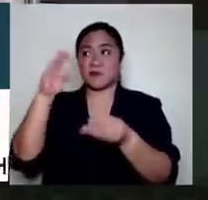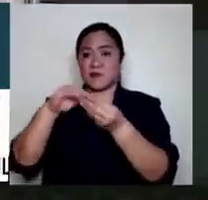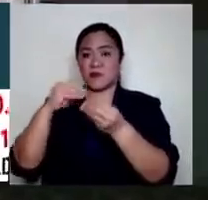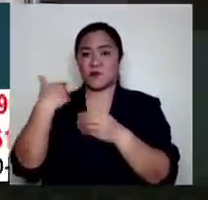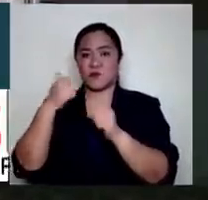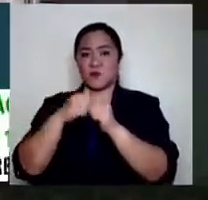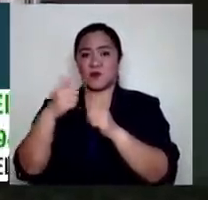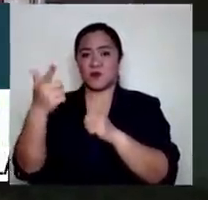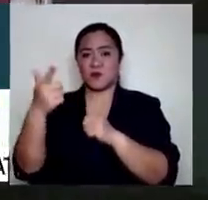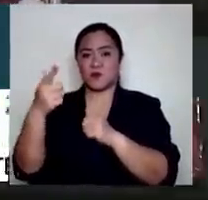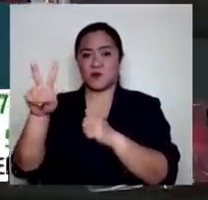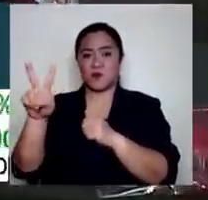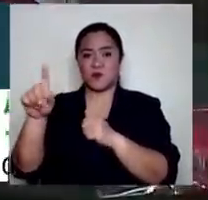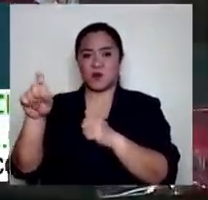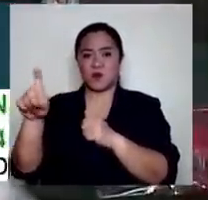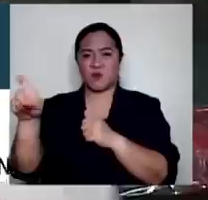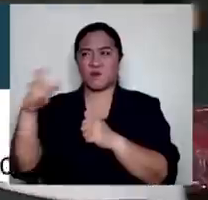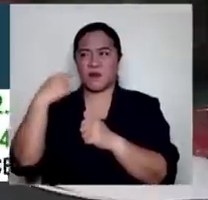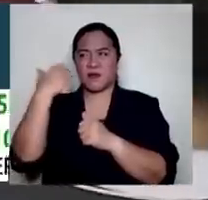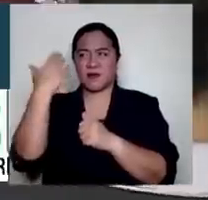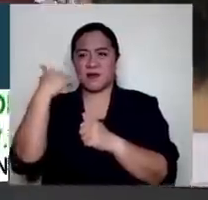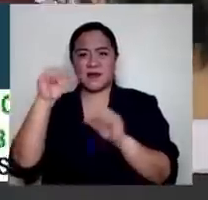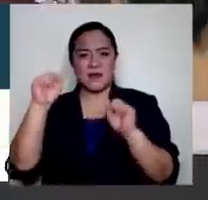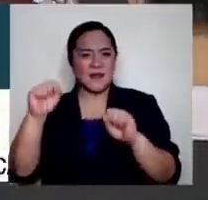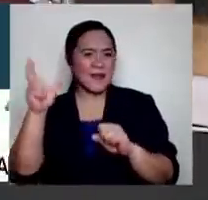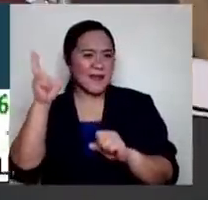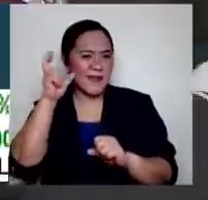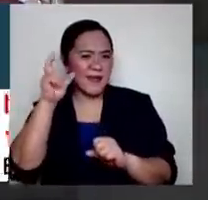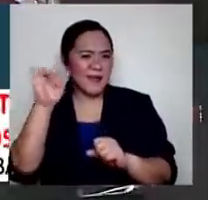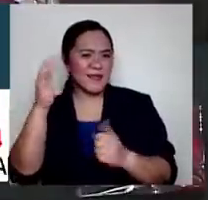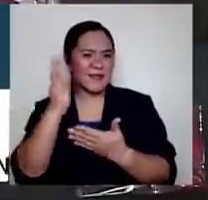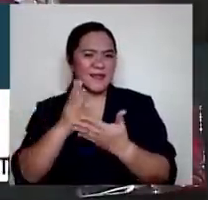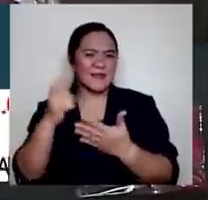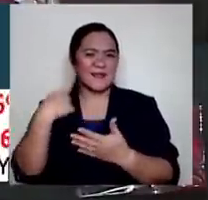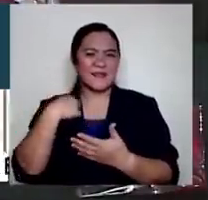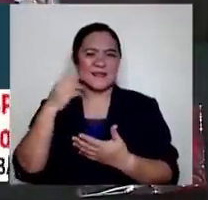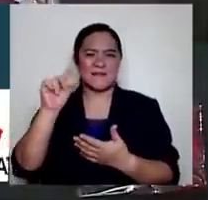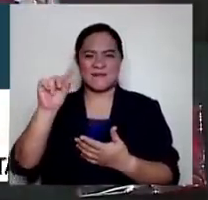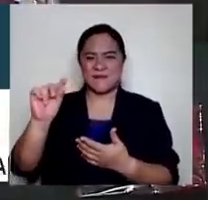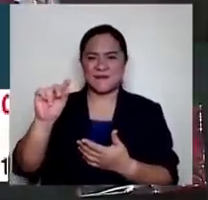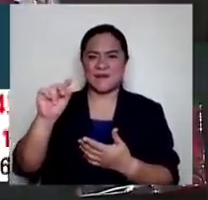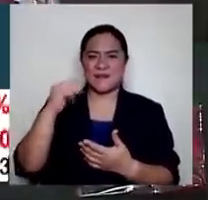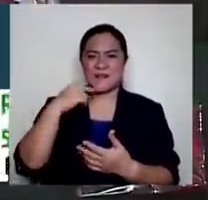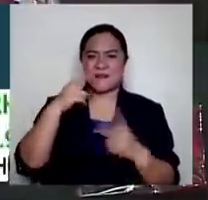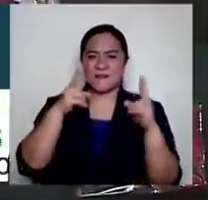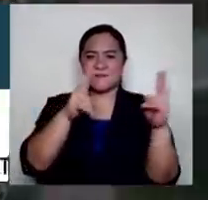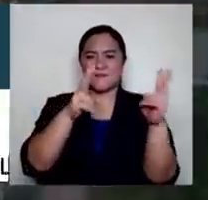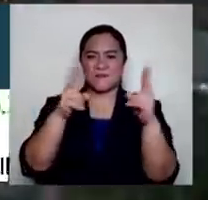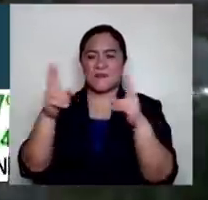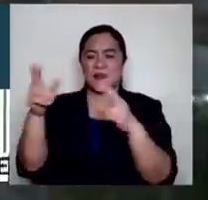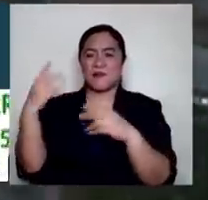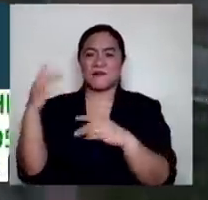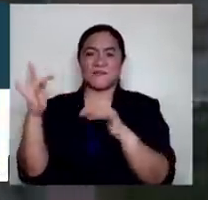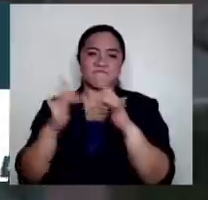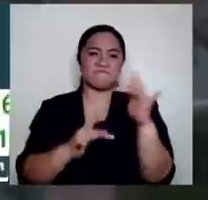did you hear me? Yeah, now I can. Sorry about my connection. Yeah.